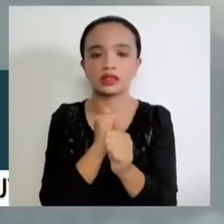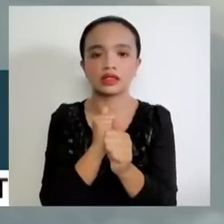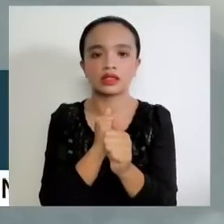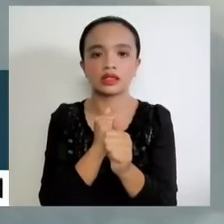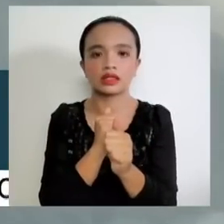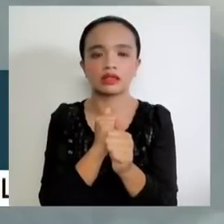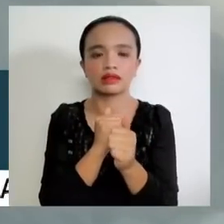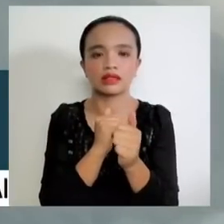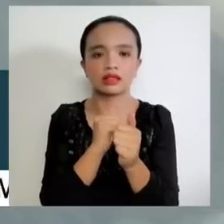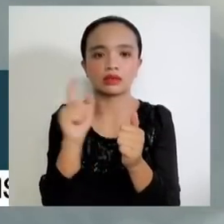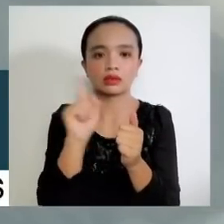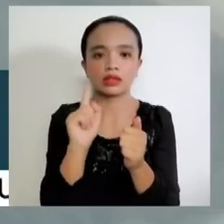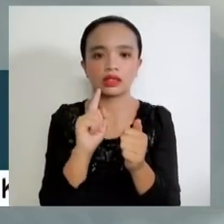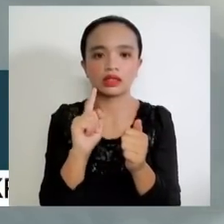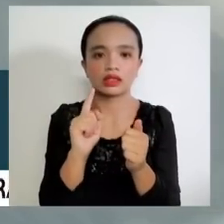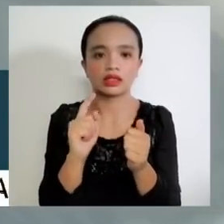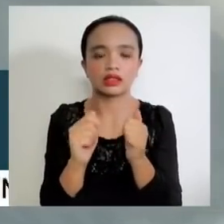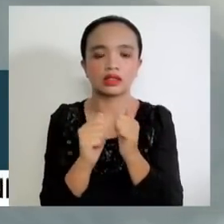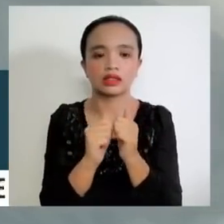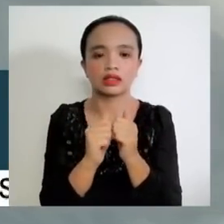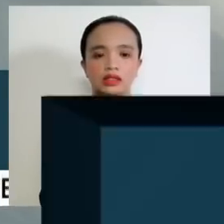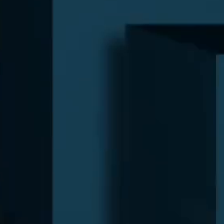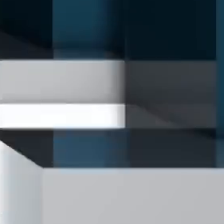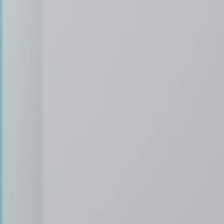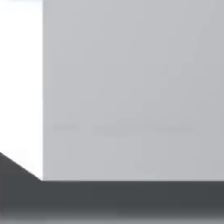that the volcanic unrest is easing.